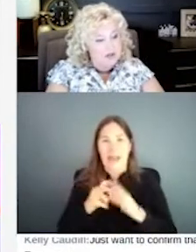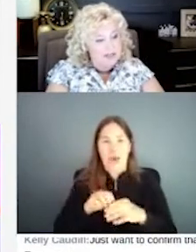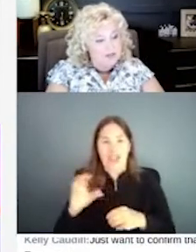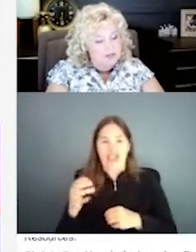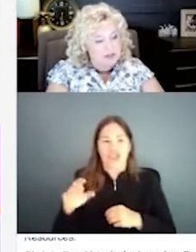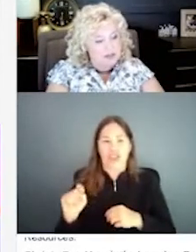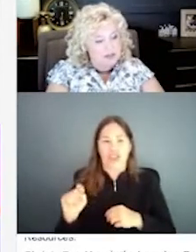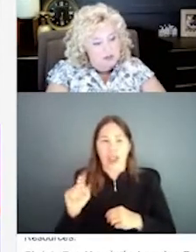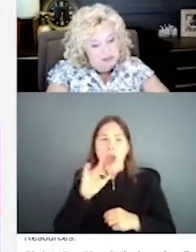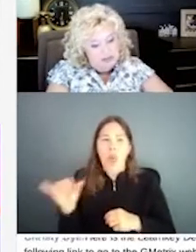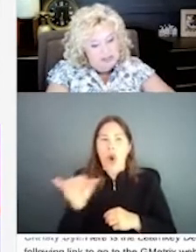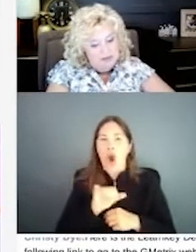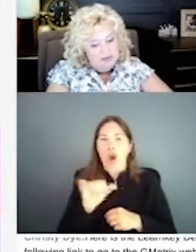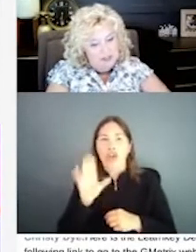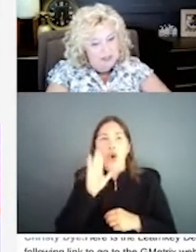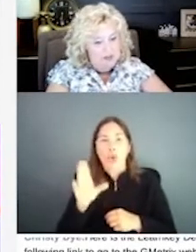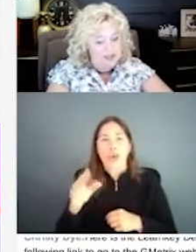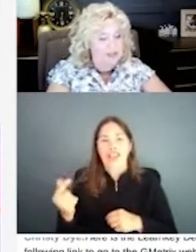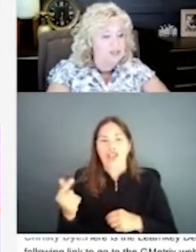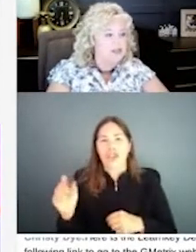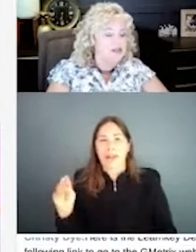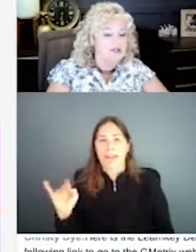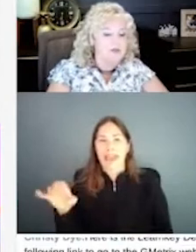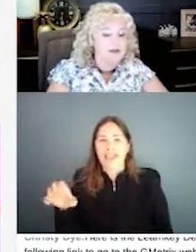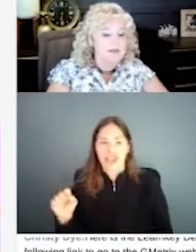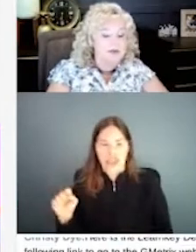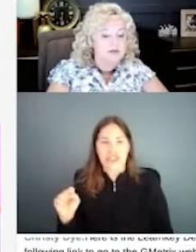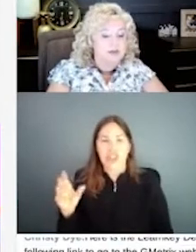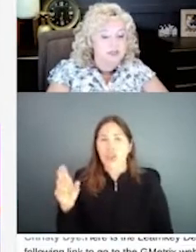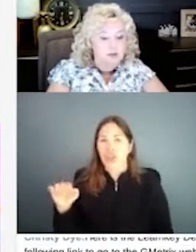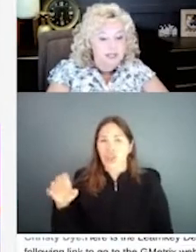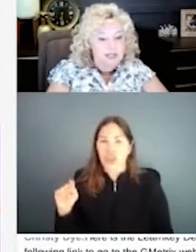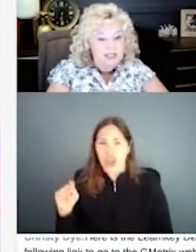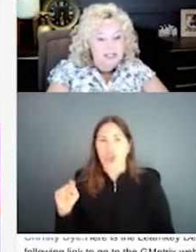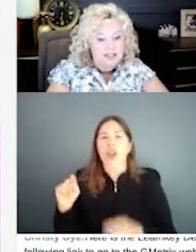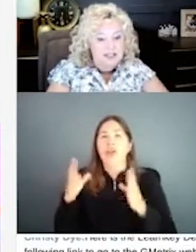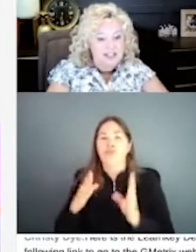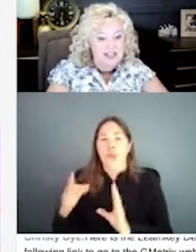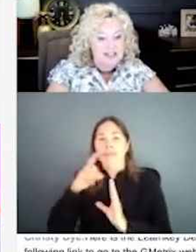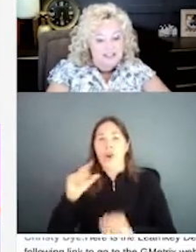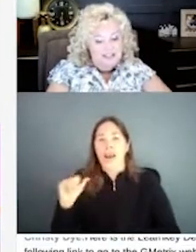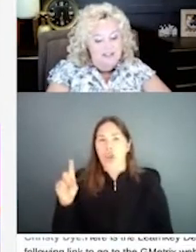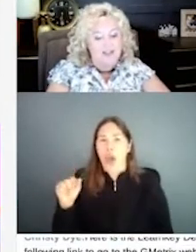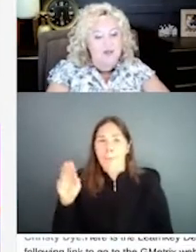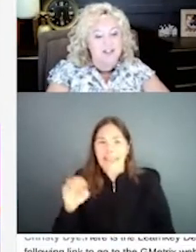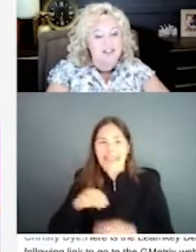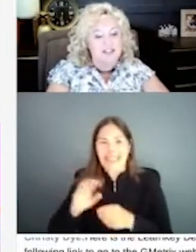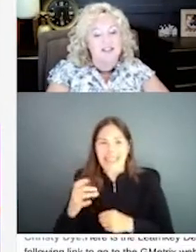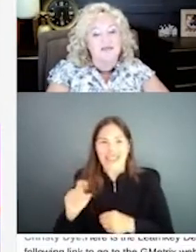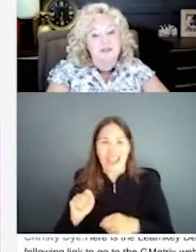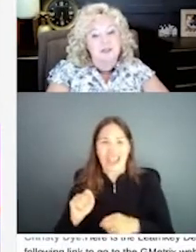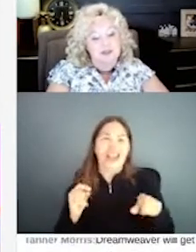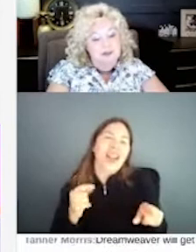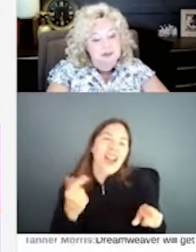going to post Geometrics Cert Prep for Adobe in the chat. George, yes, I love